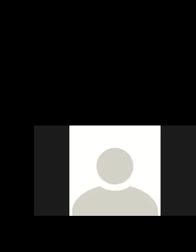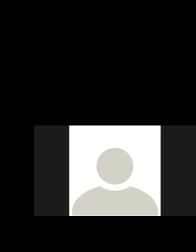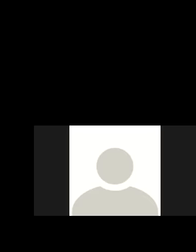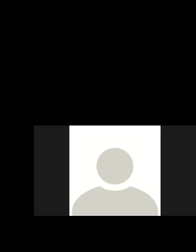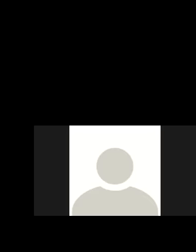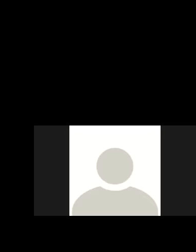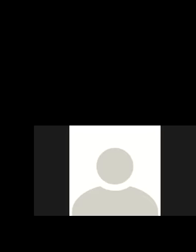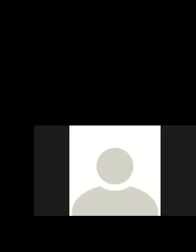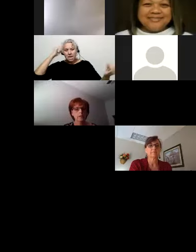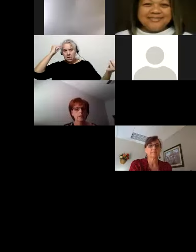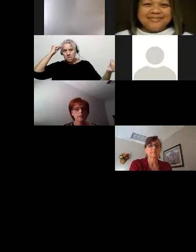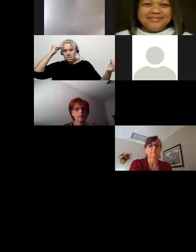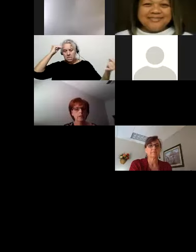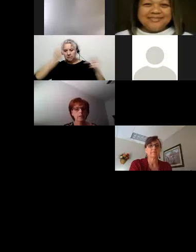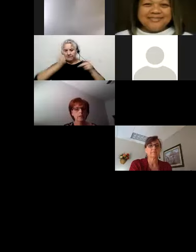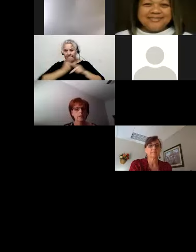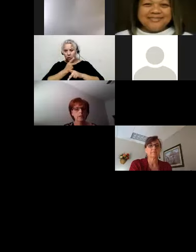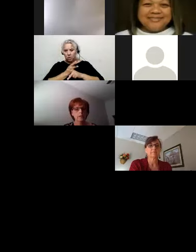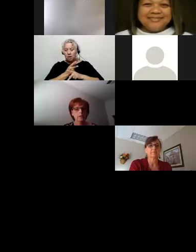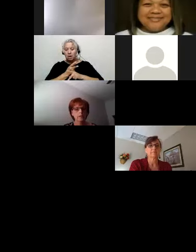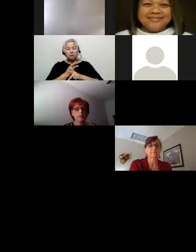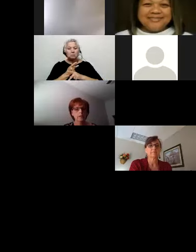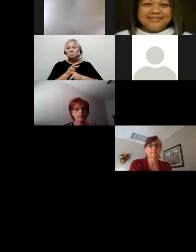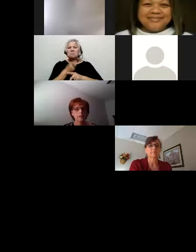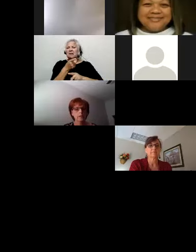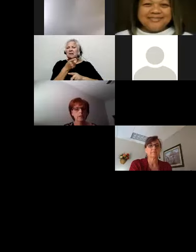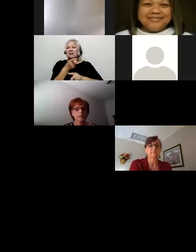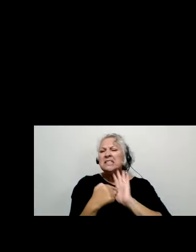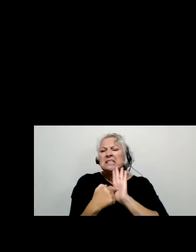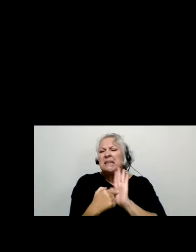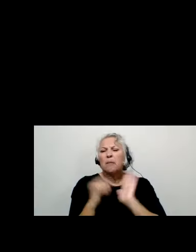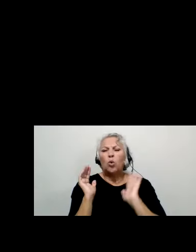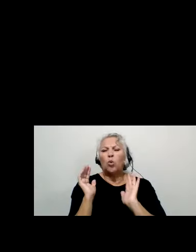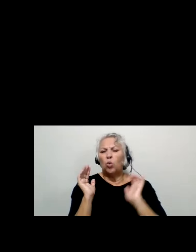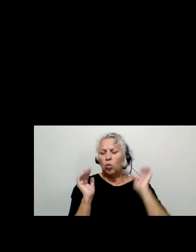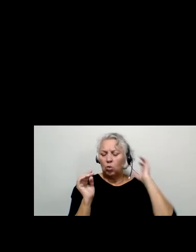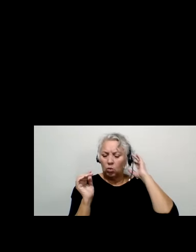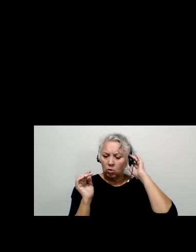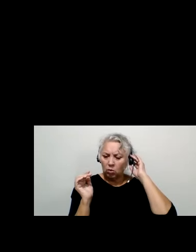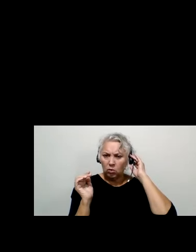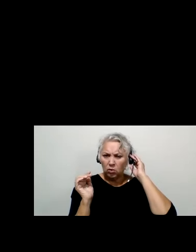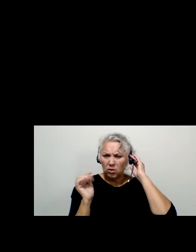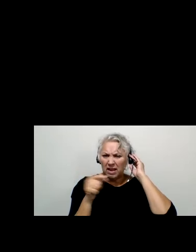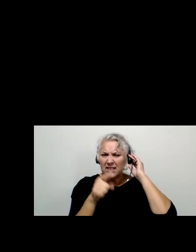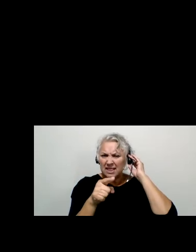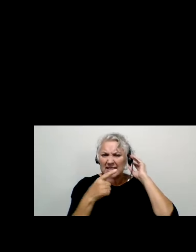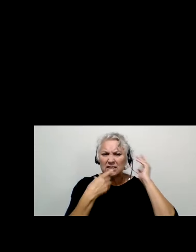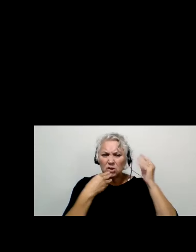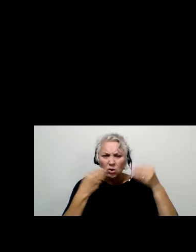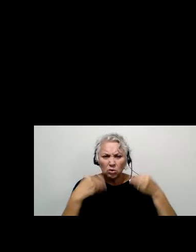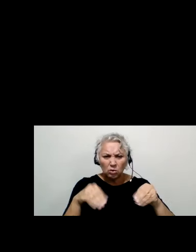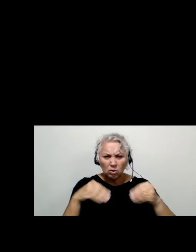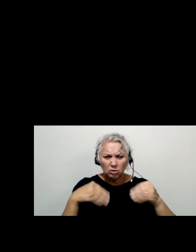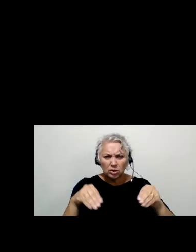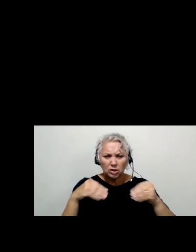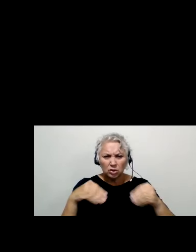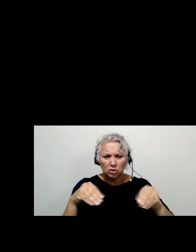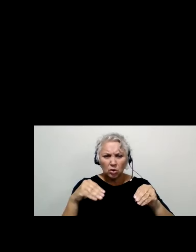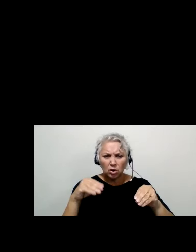thinking to figure that out. And so here's just an example of, I think this is a grocery store dollar